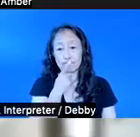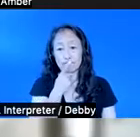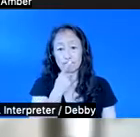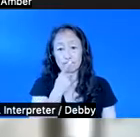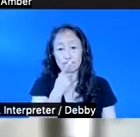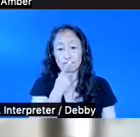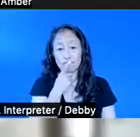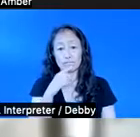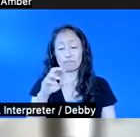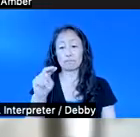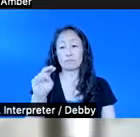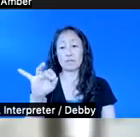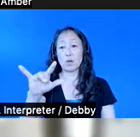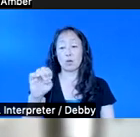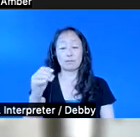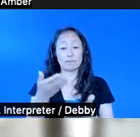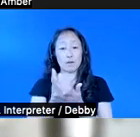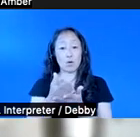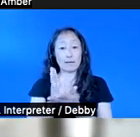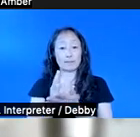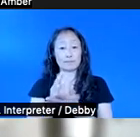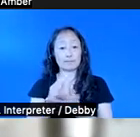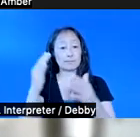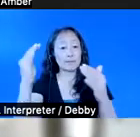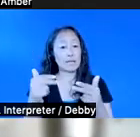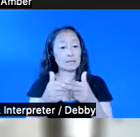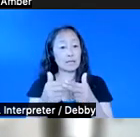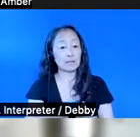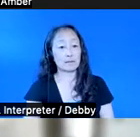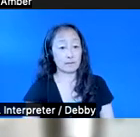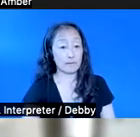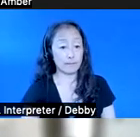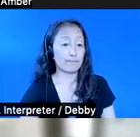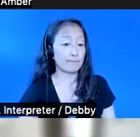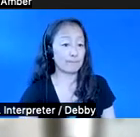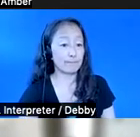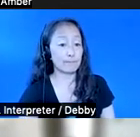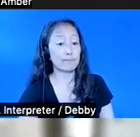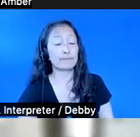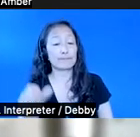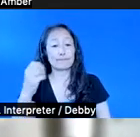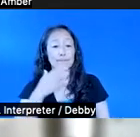All right. Next slide. Please.